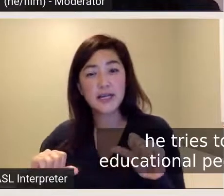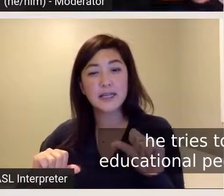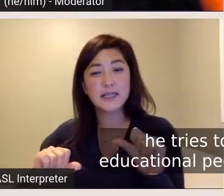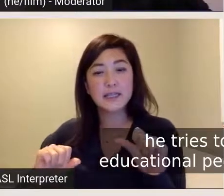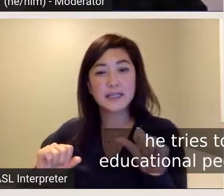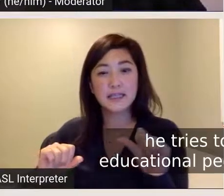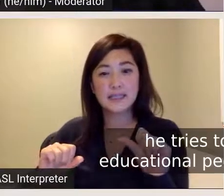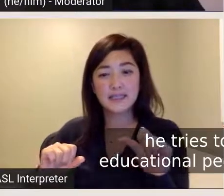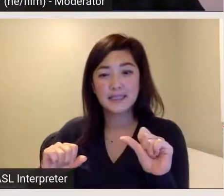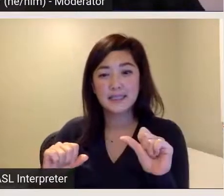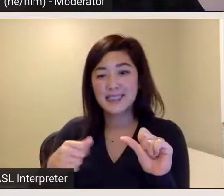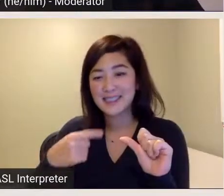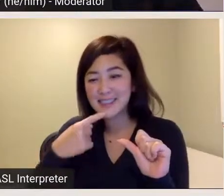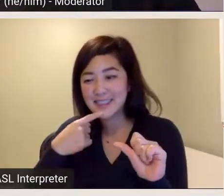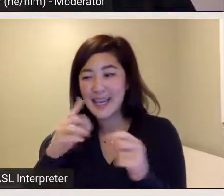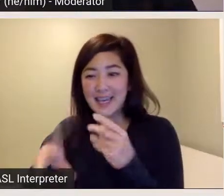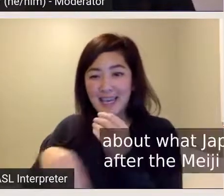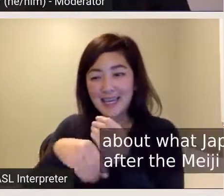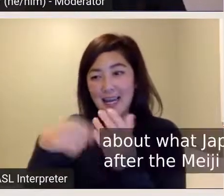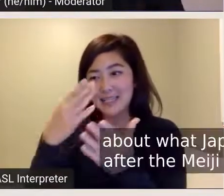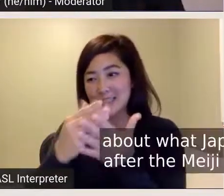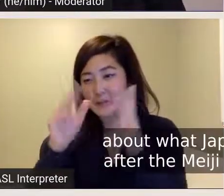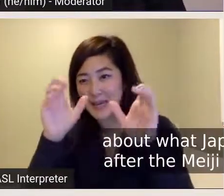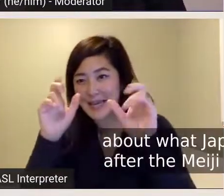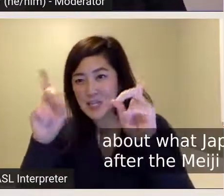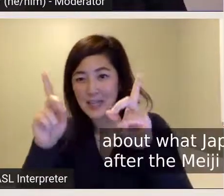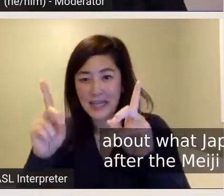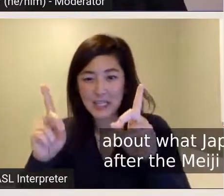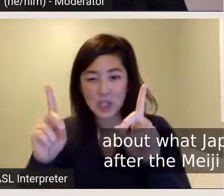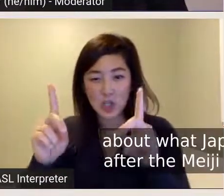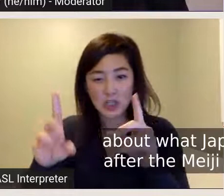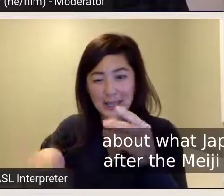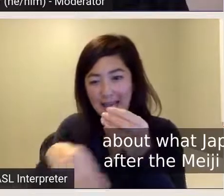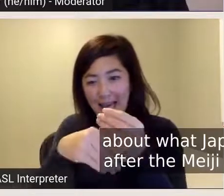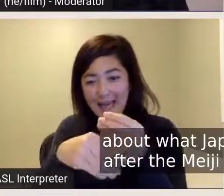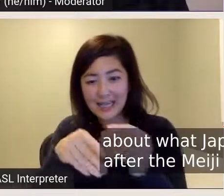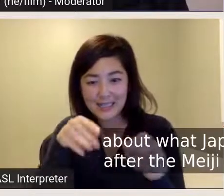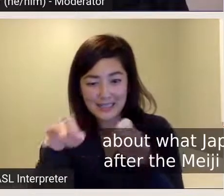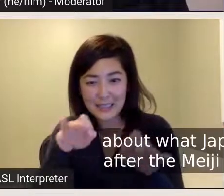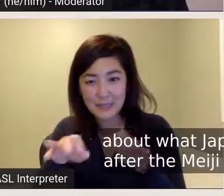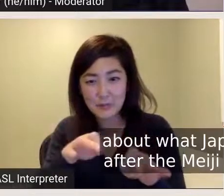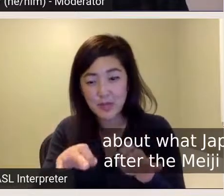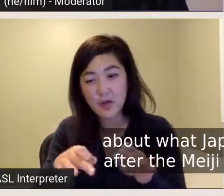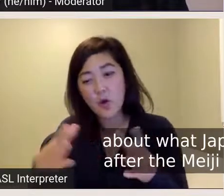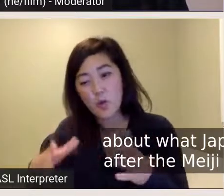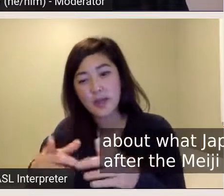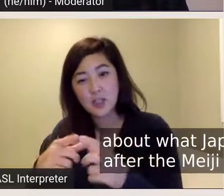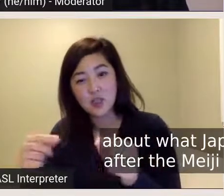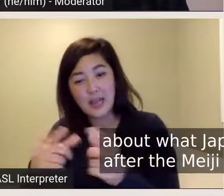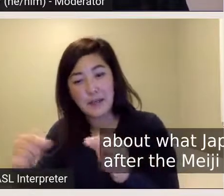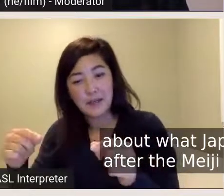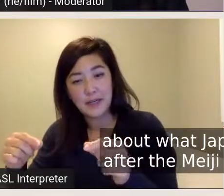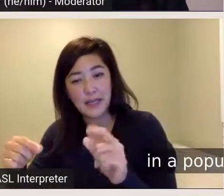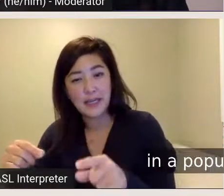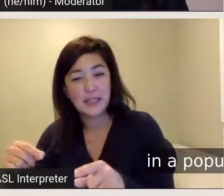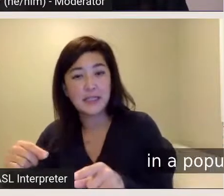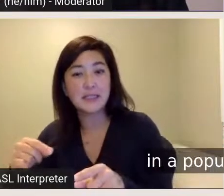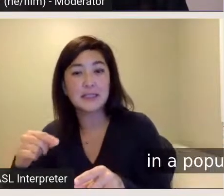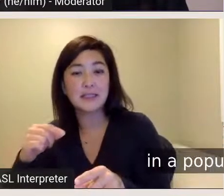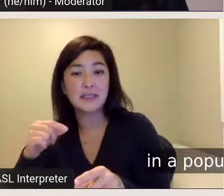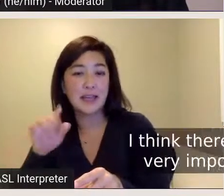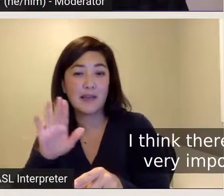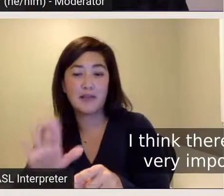some educational, pedagogical things about what Japan experienced after the Meiji Reconstruction in a